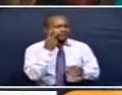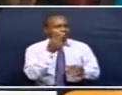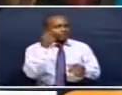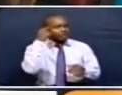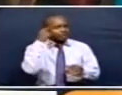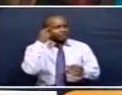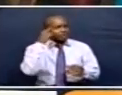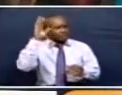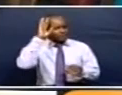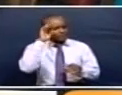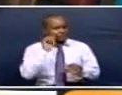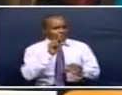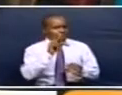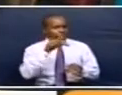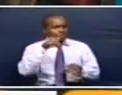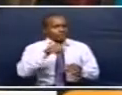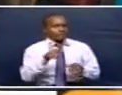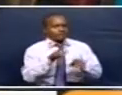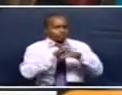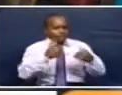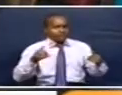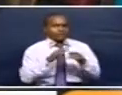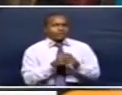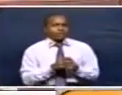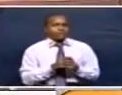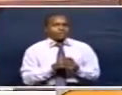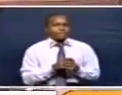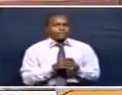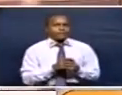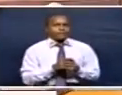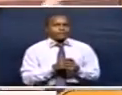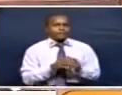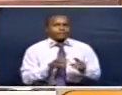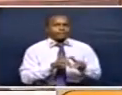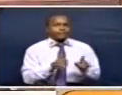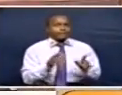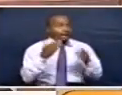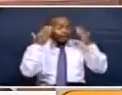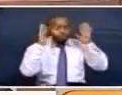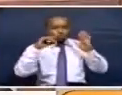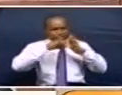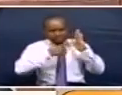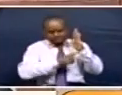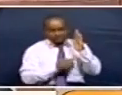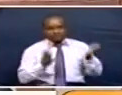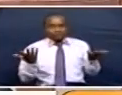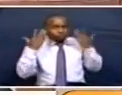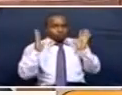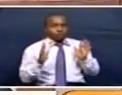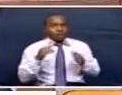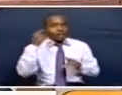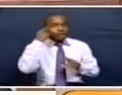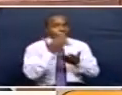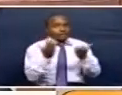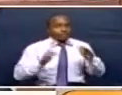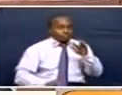today. And I saw it on online, but I don't know the details about it. I think it is something that came up today in